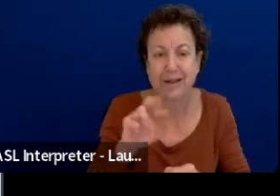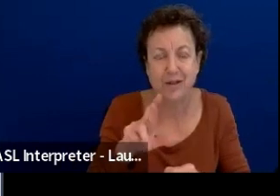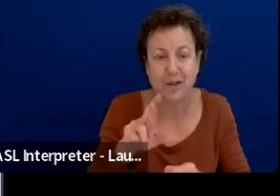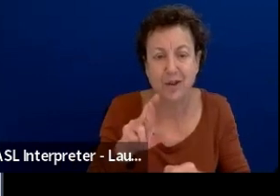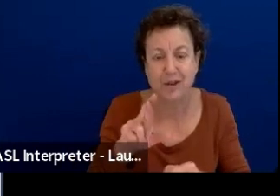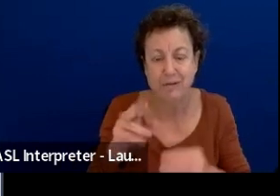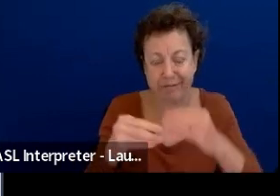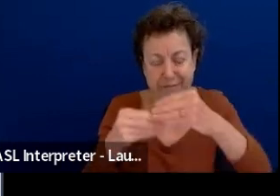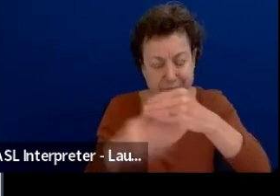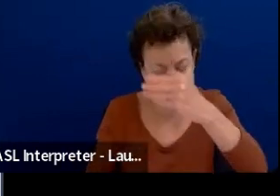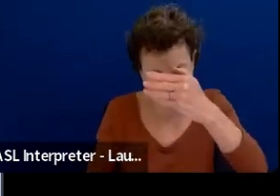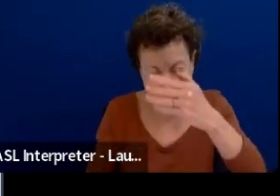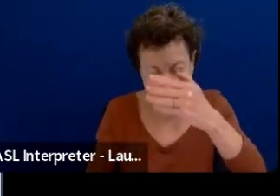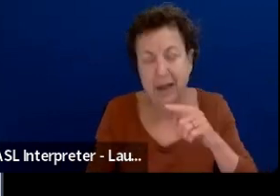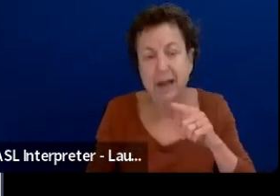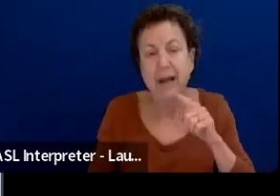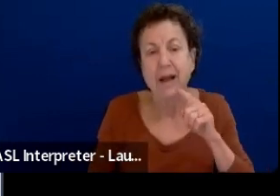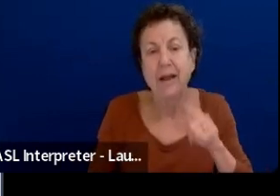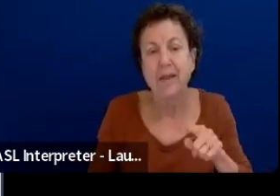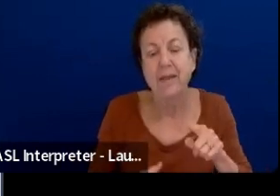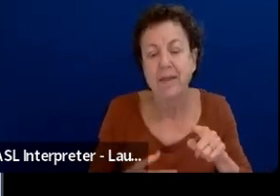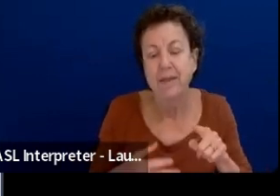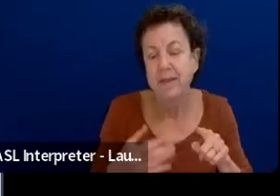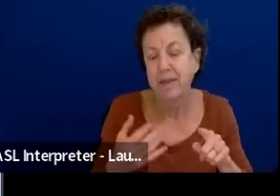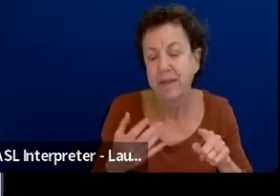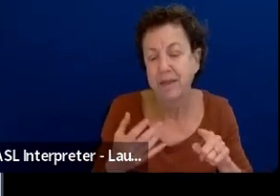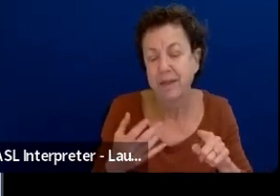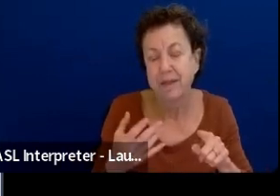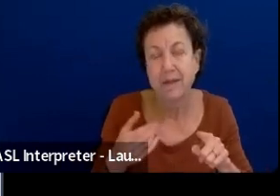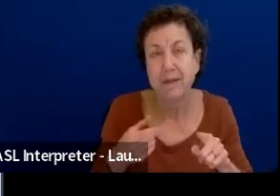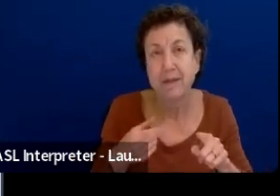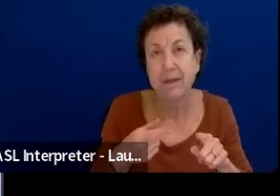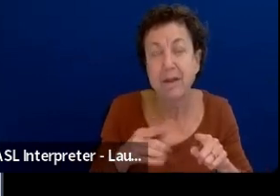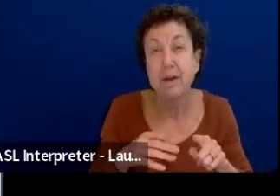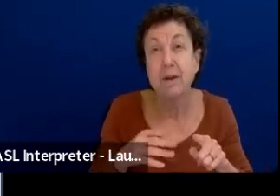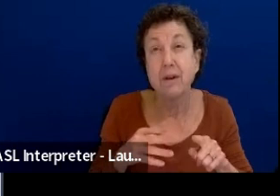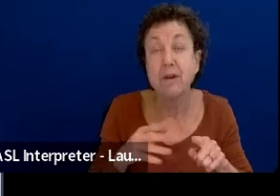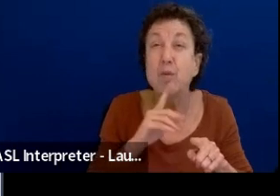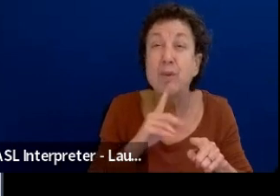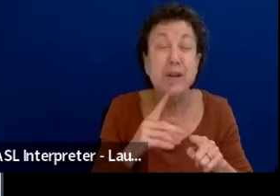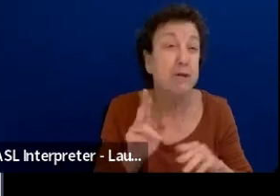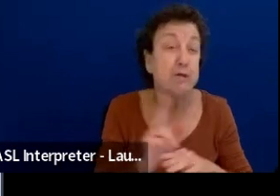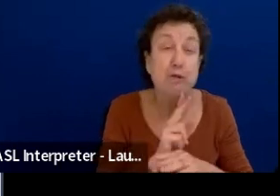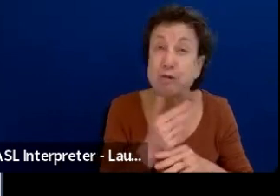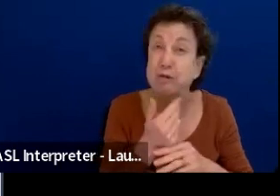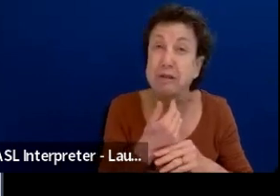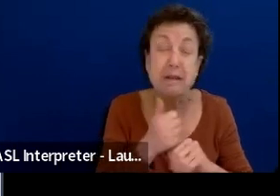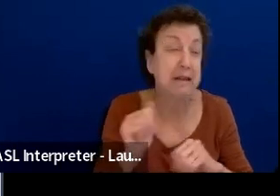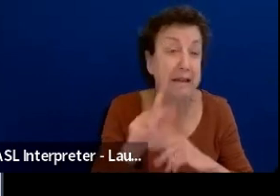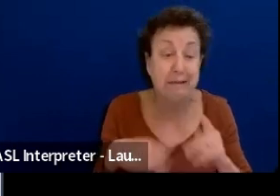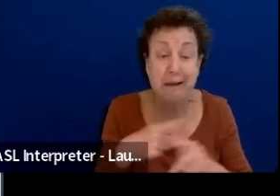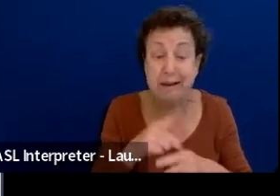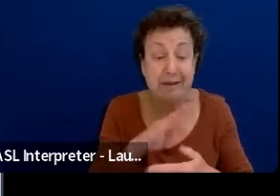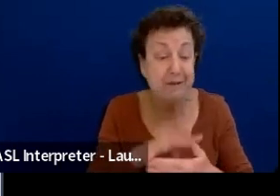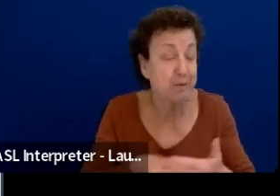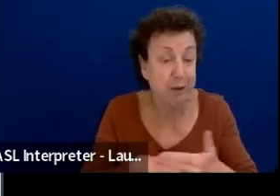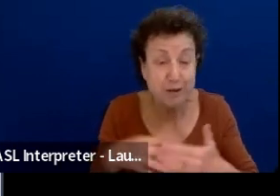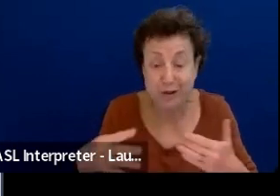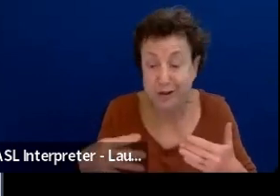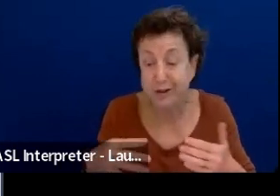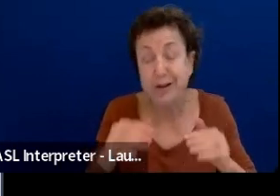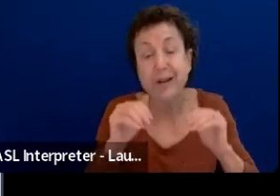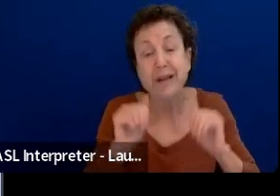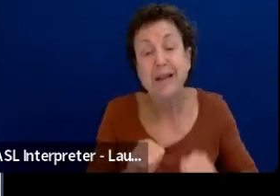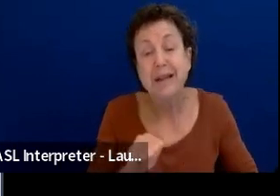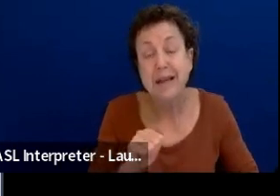bat, and that can be opened in pretty much any spreadsheet program like